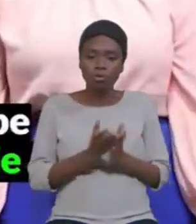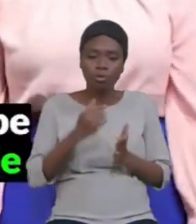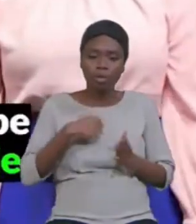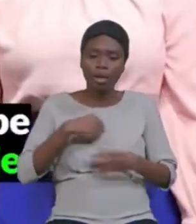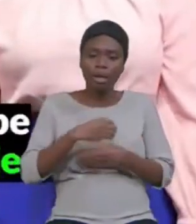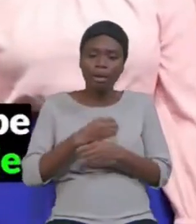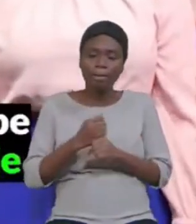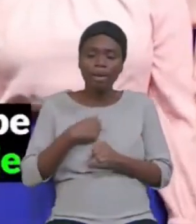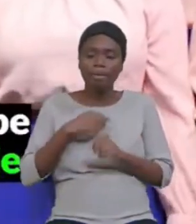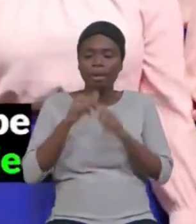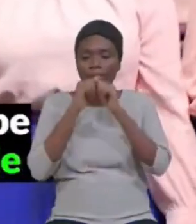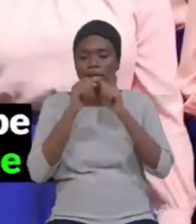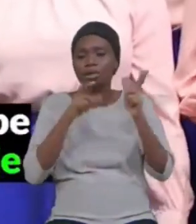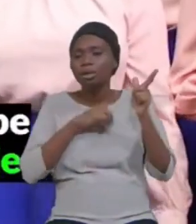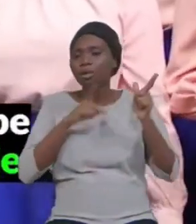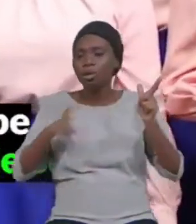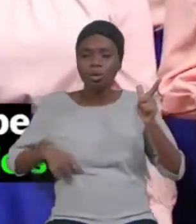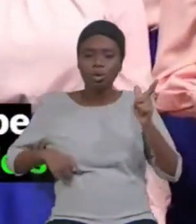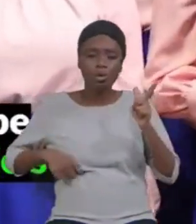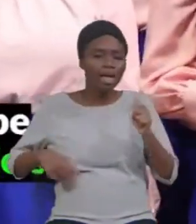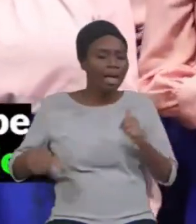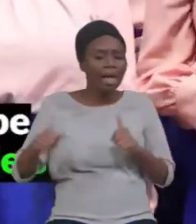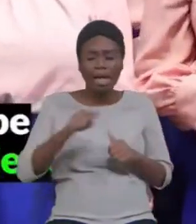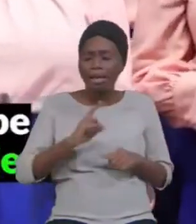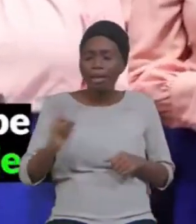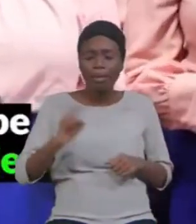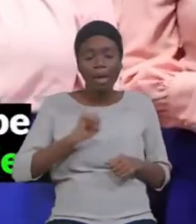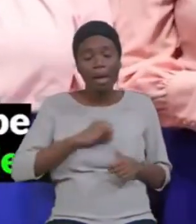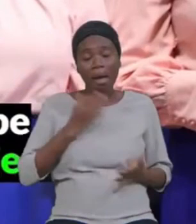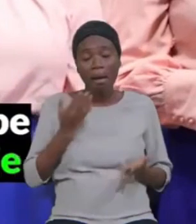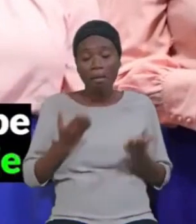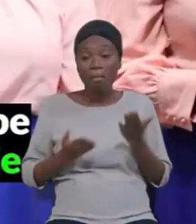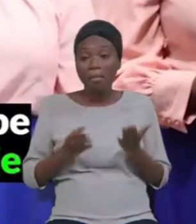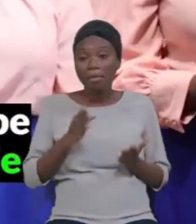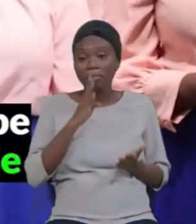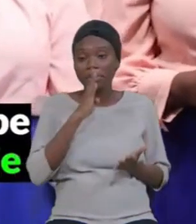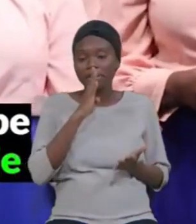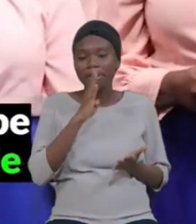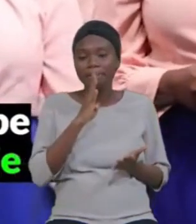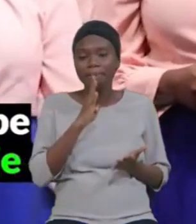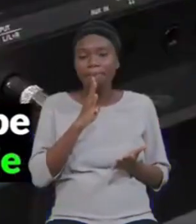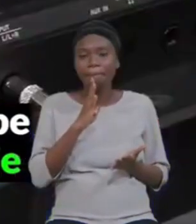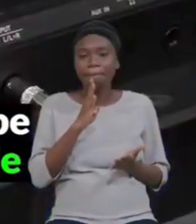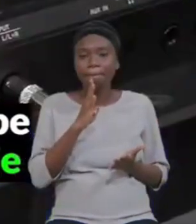me a blessing, Lord, wherever I may be.